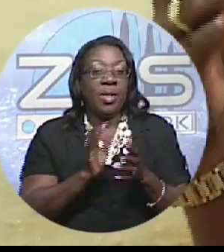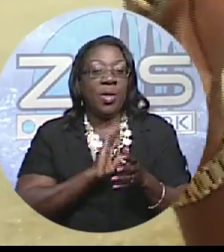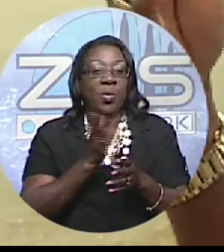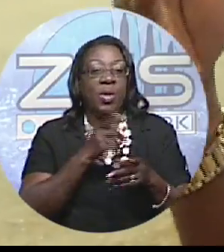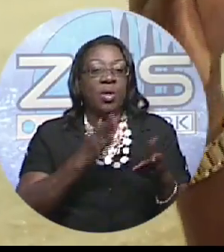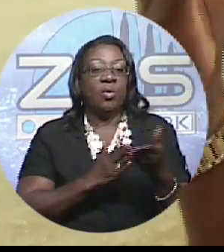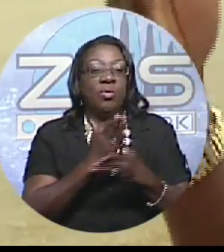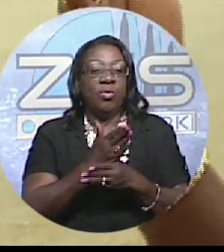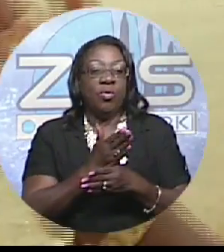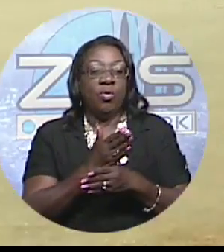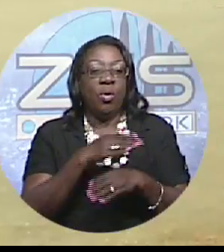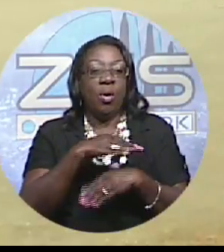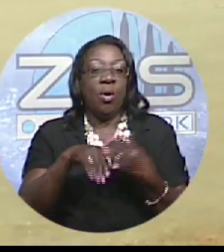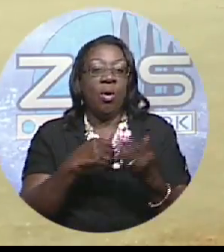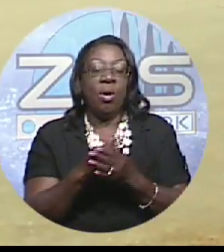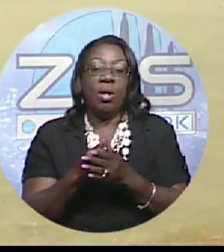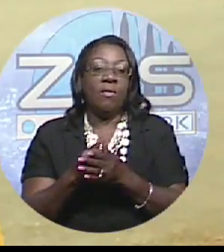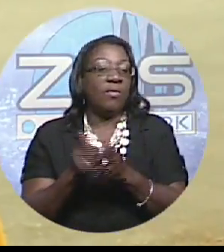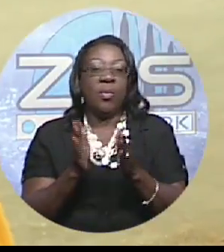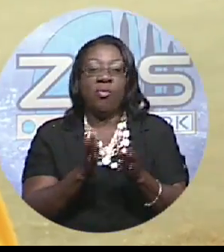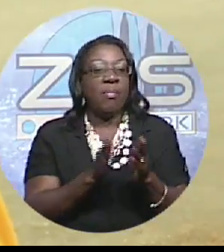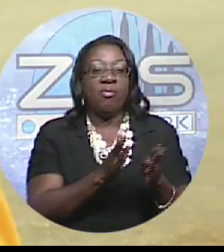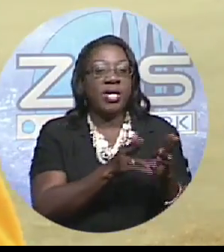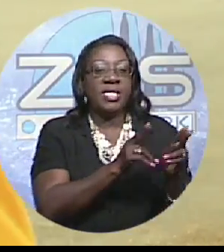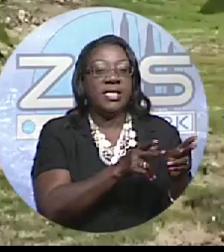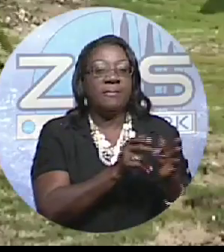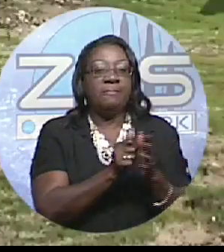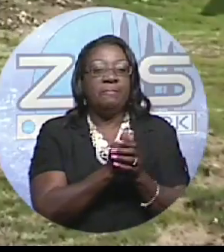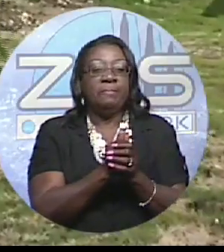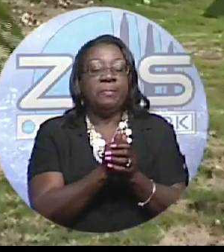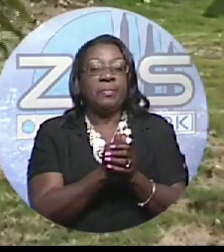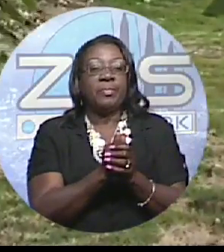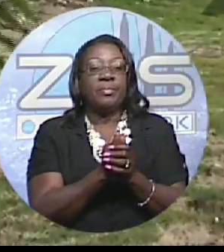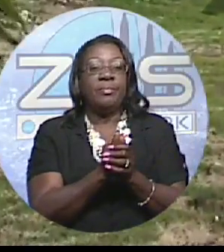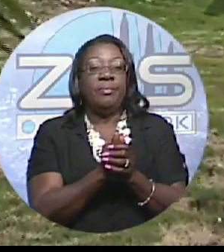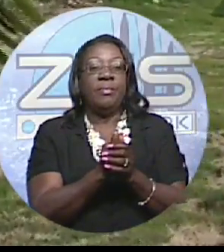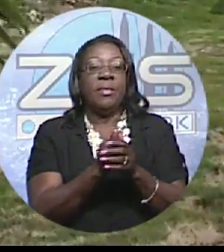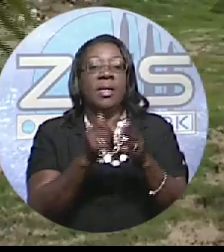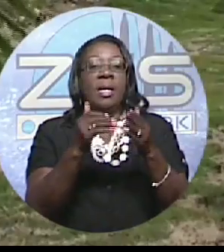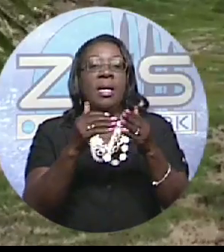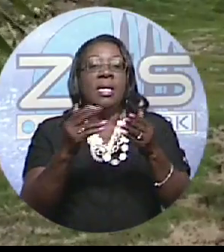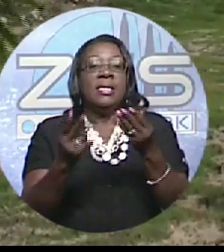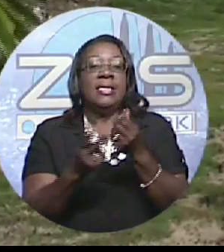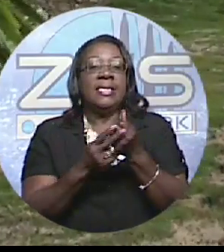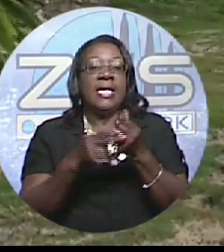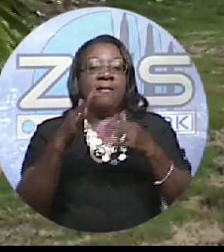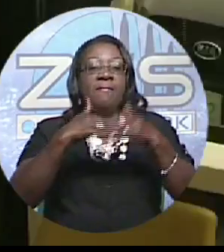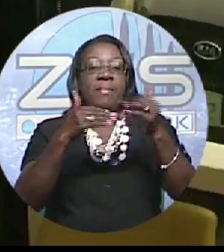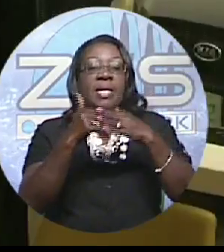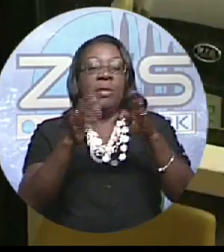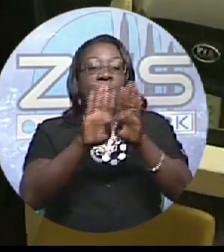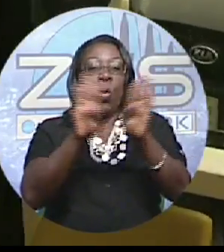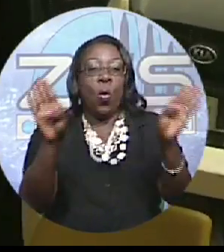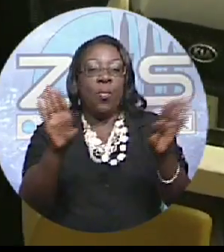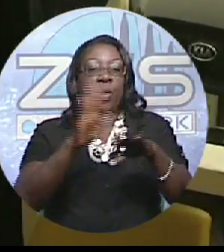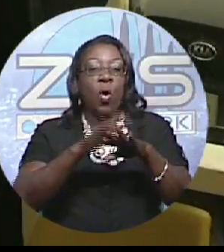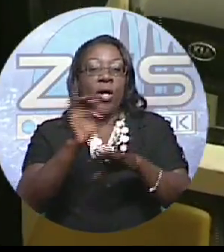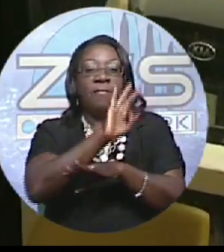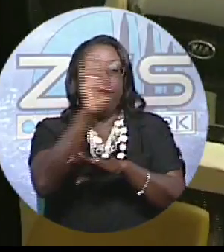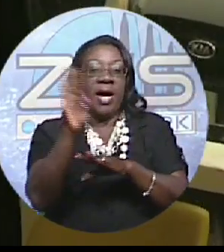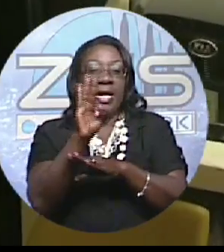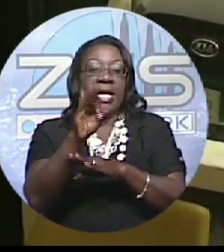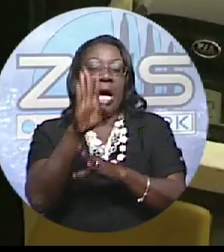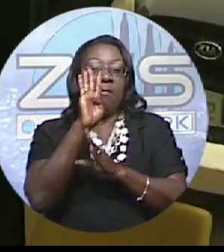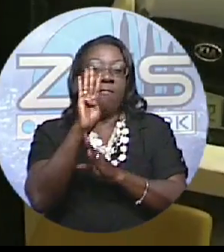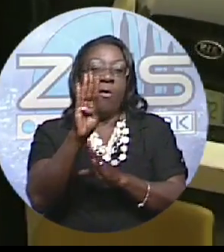went through the whole gamut yesterday, and we're fully prepared. Shelters will open up Friday at 4 o'clock. Some early